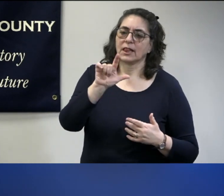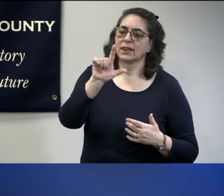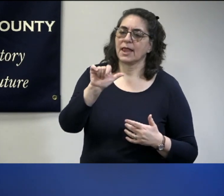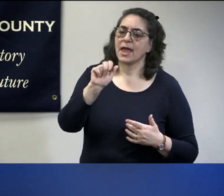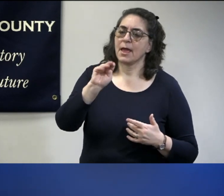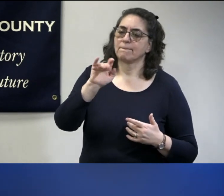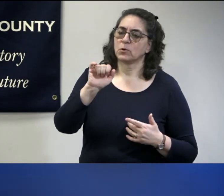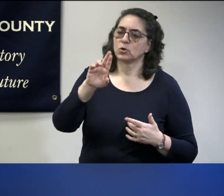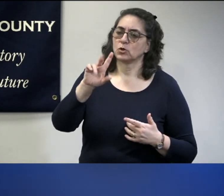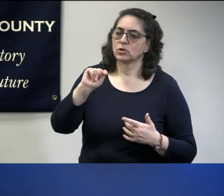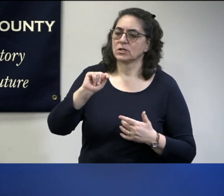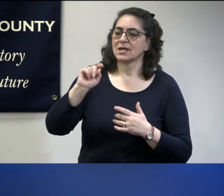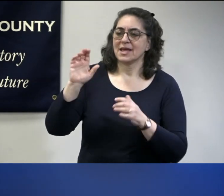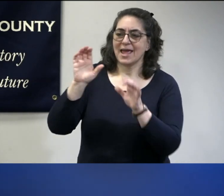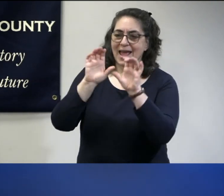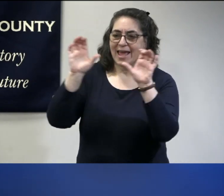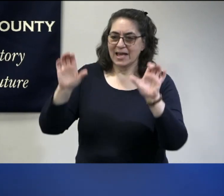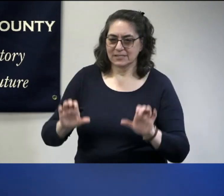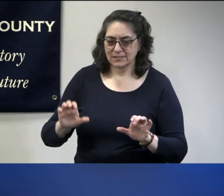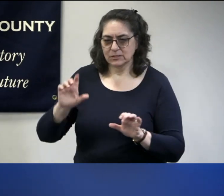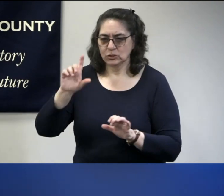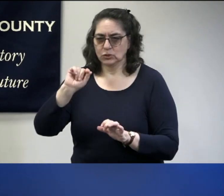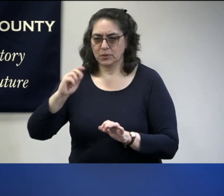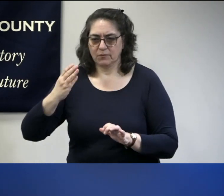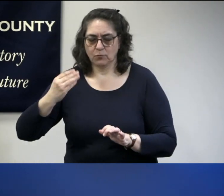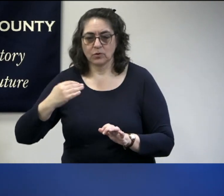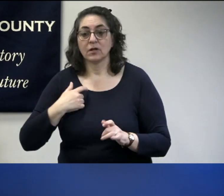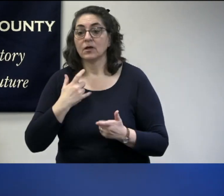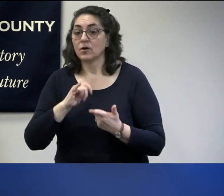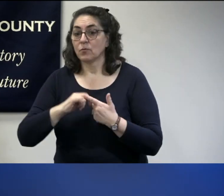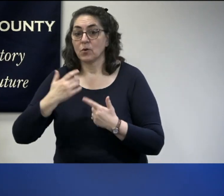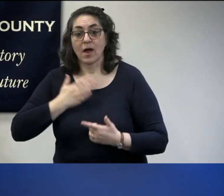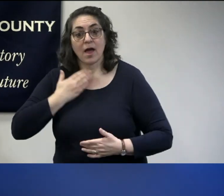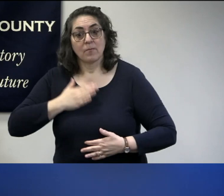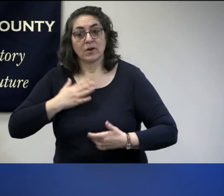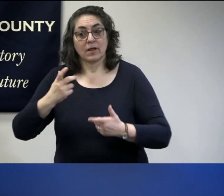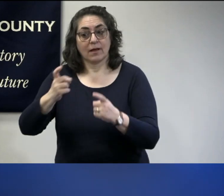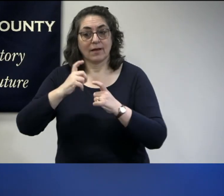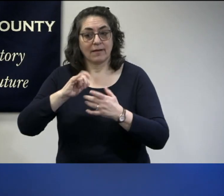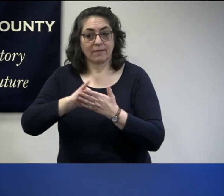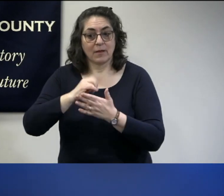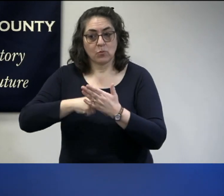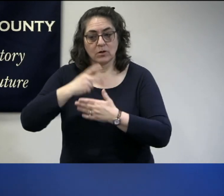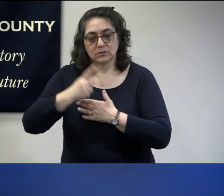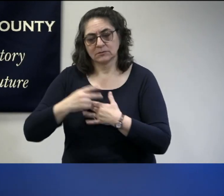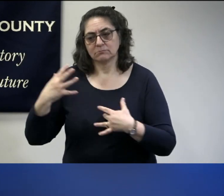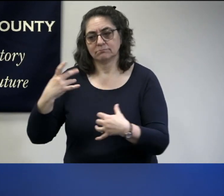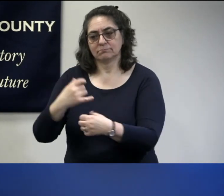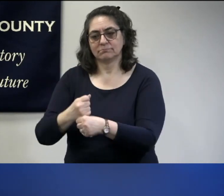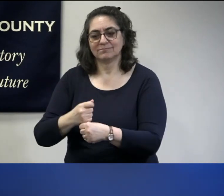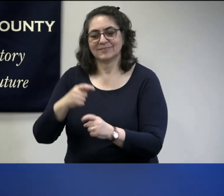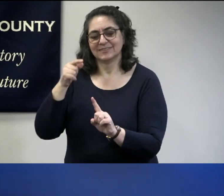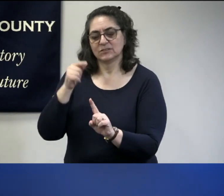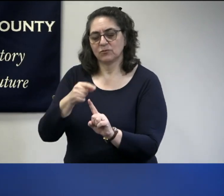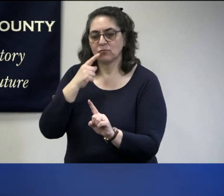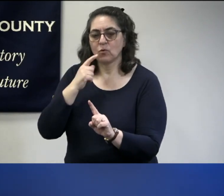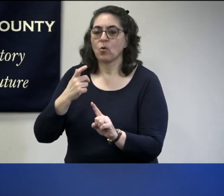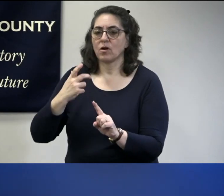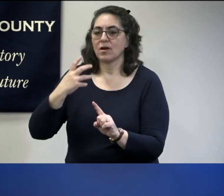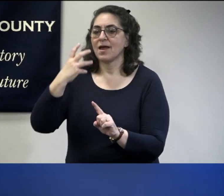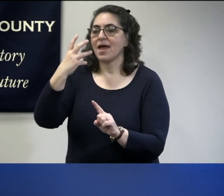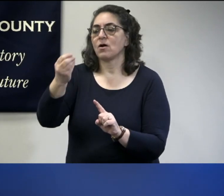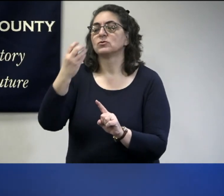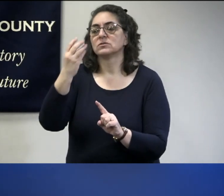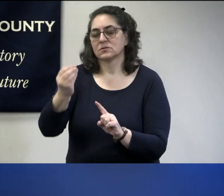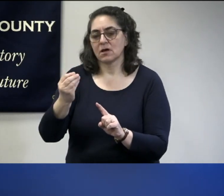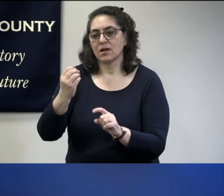to be awarded those projects. So just in summary, this is for the exterior